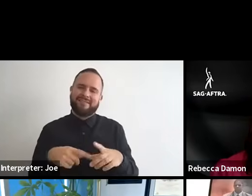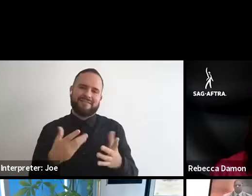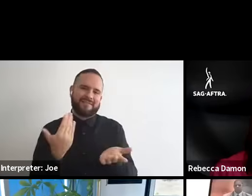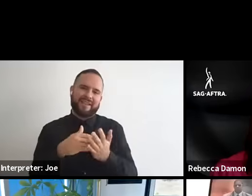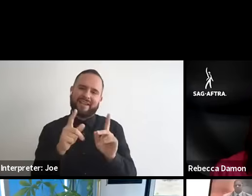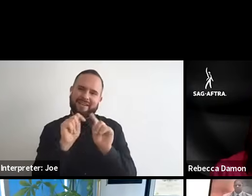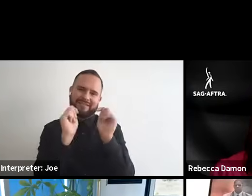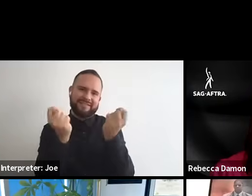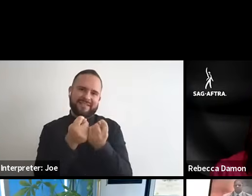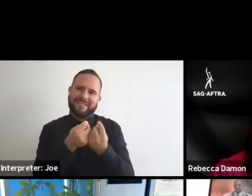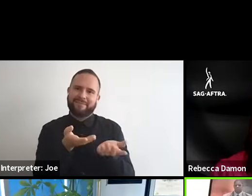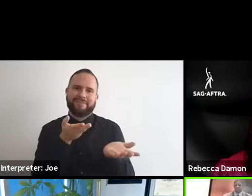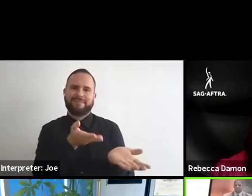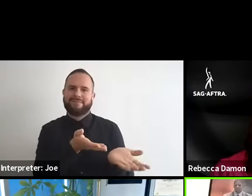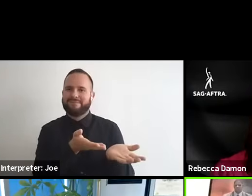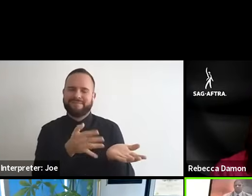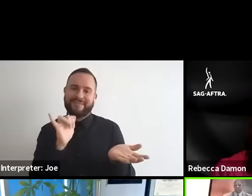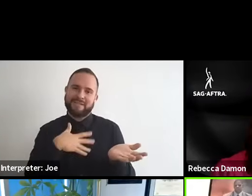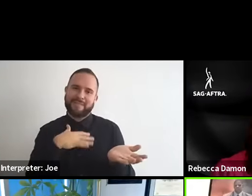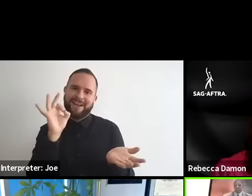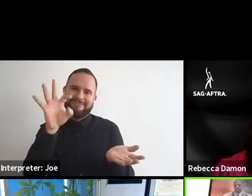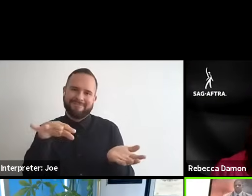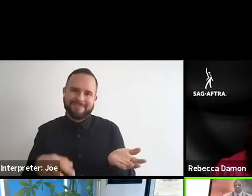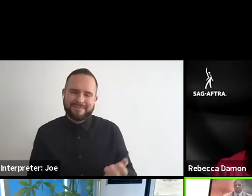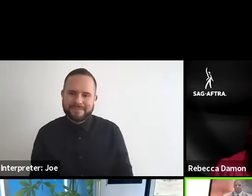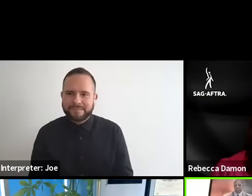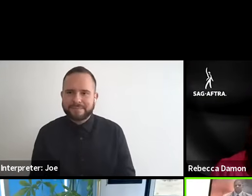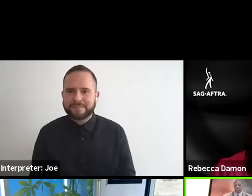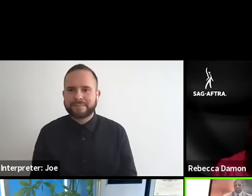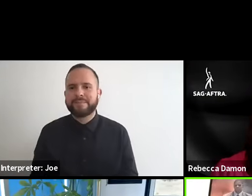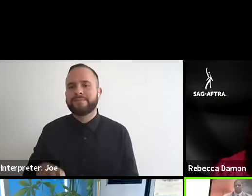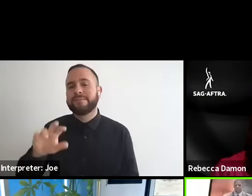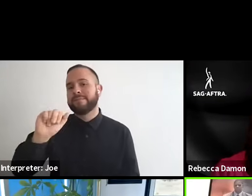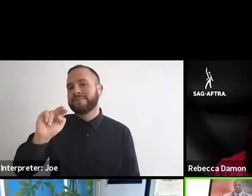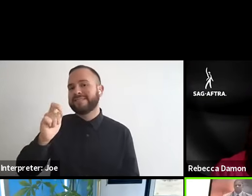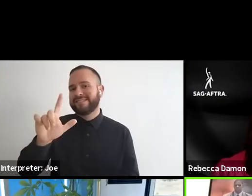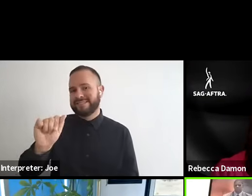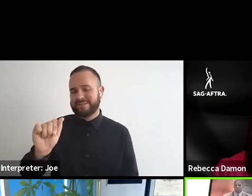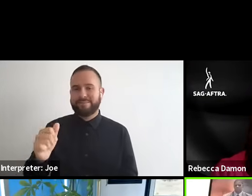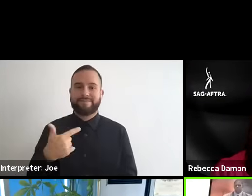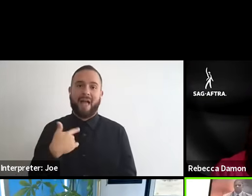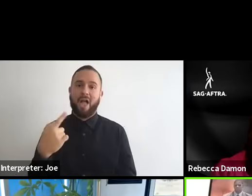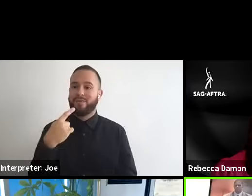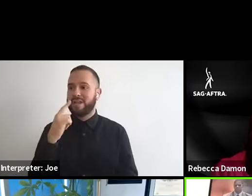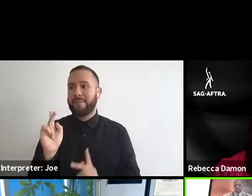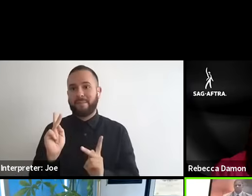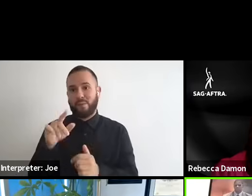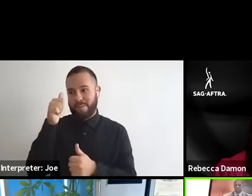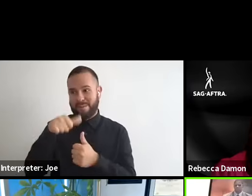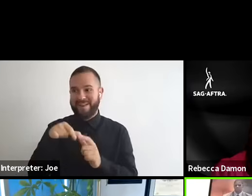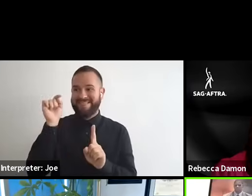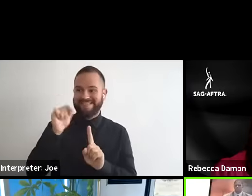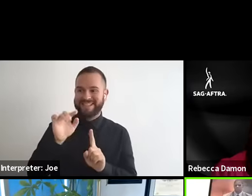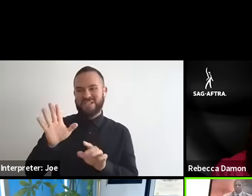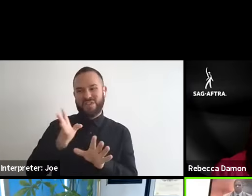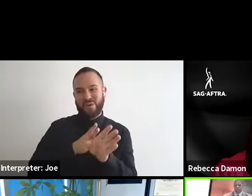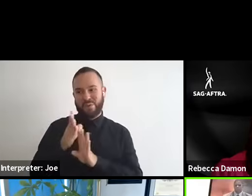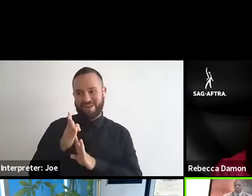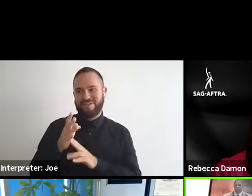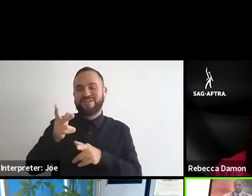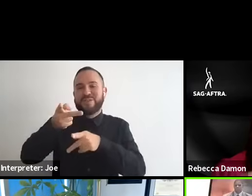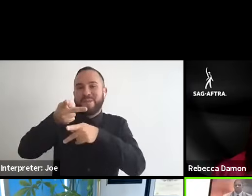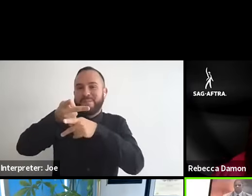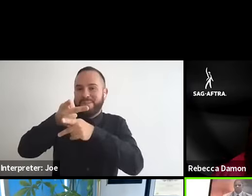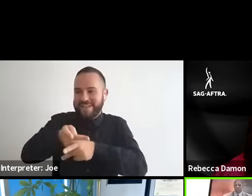ad. Well, I mean, I always say, don't forget, this is your career. So be careful who you're hiring,